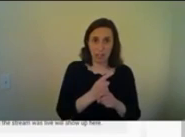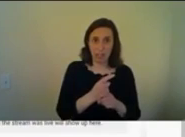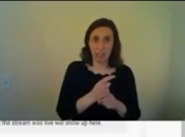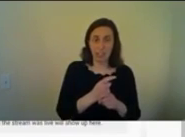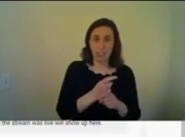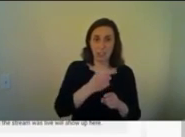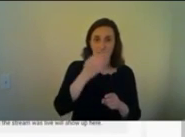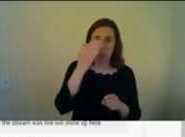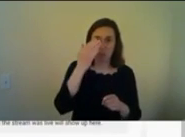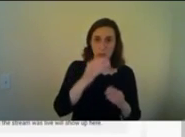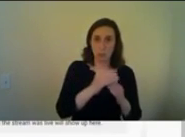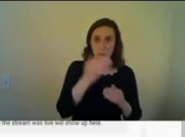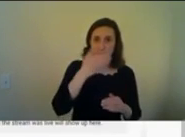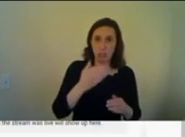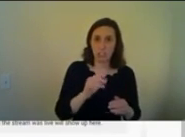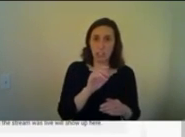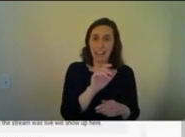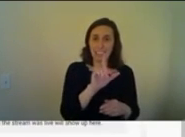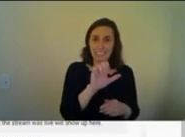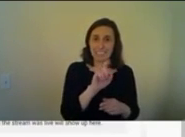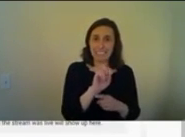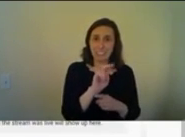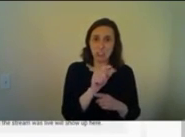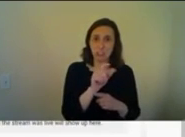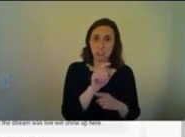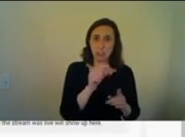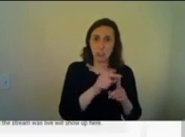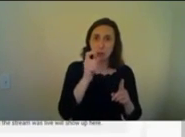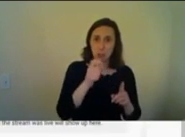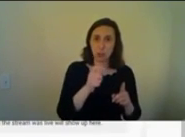what's nice, this gives me a 0, and I get a remainder of 0.